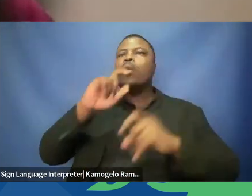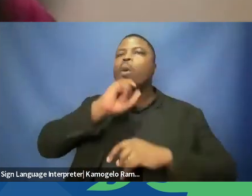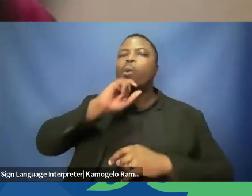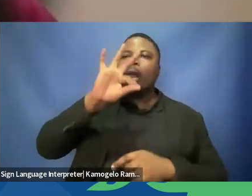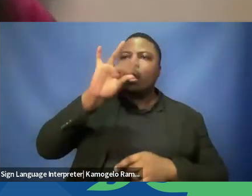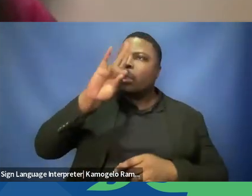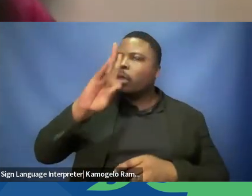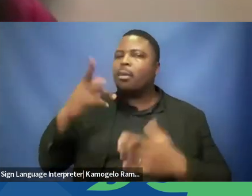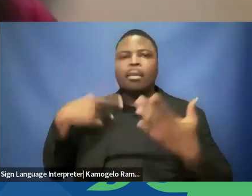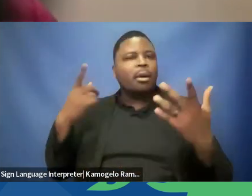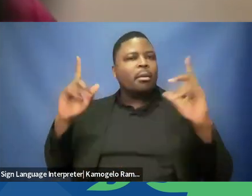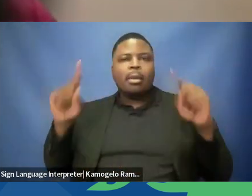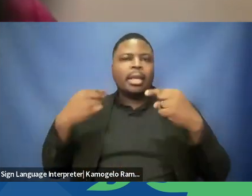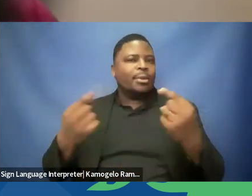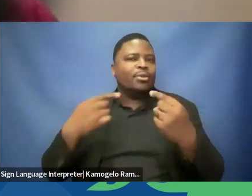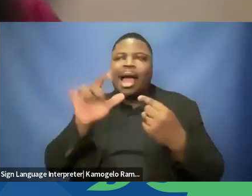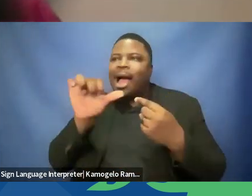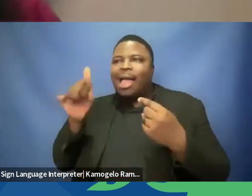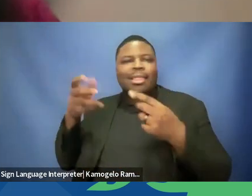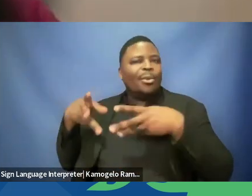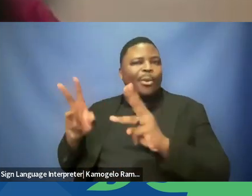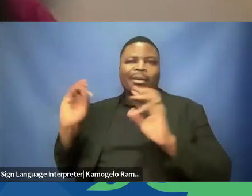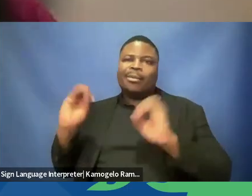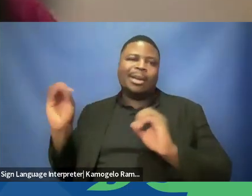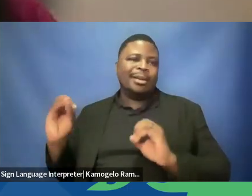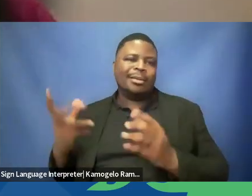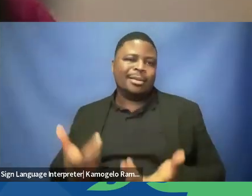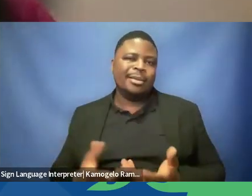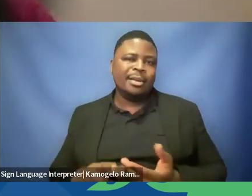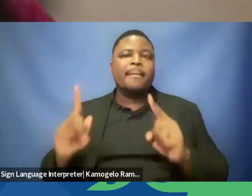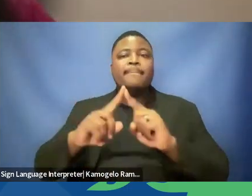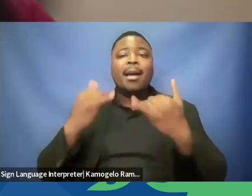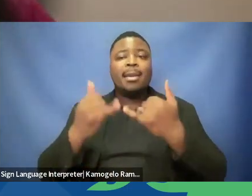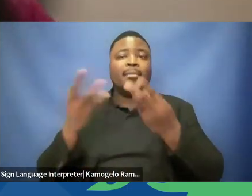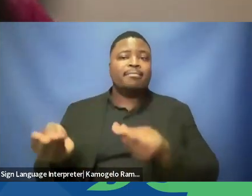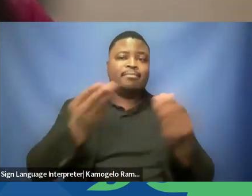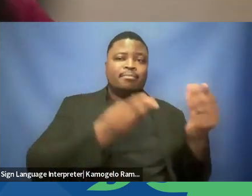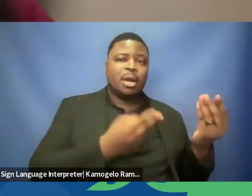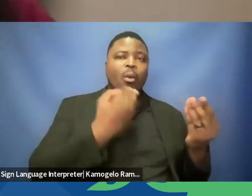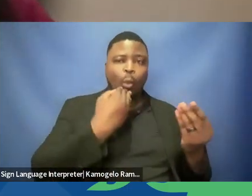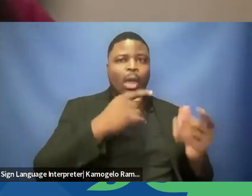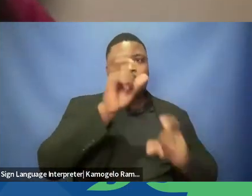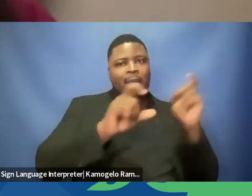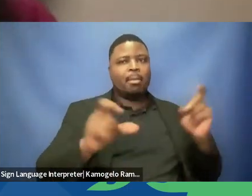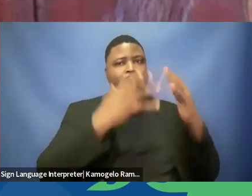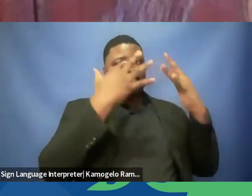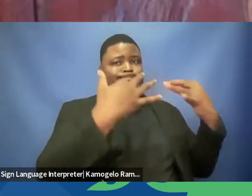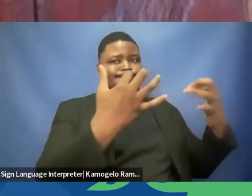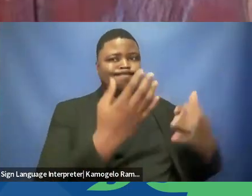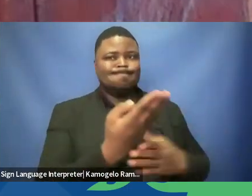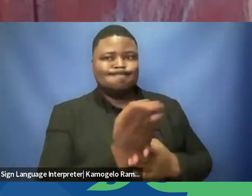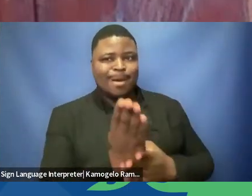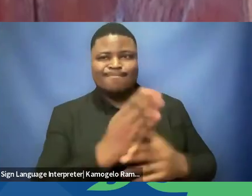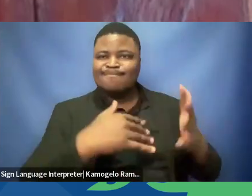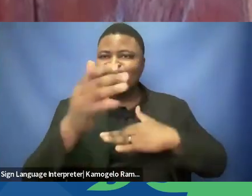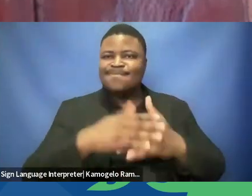research and programming clearly highlights that. So we'll give it over to the attendees now. If there's anyone that perhaps